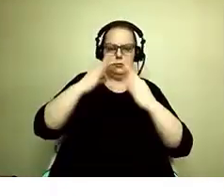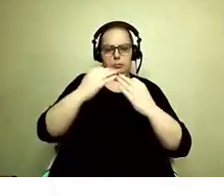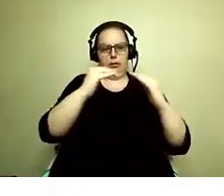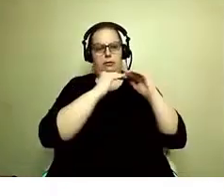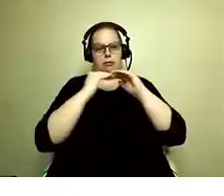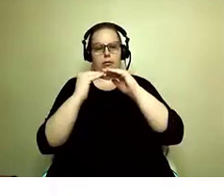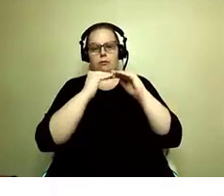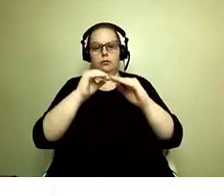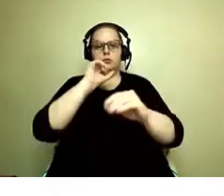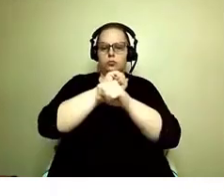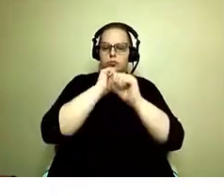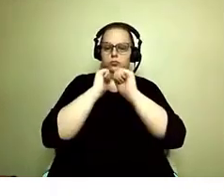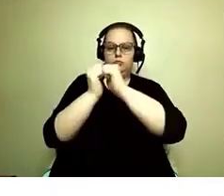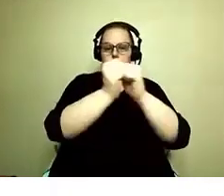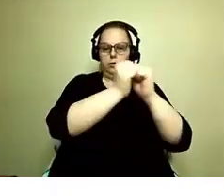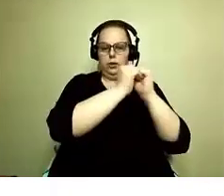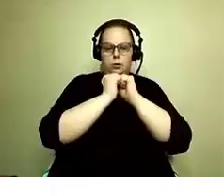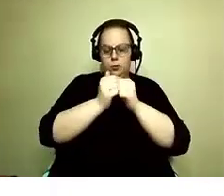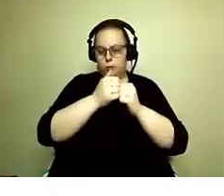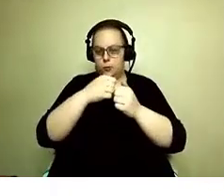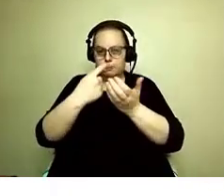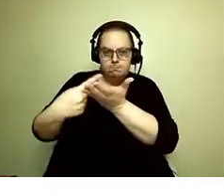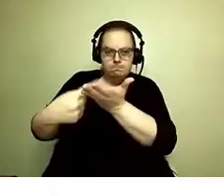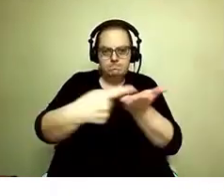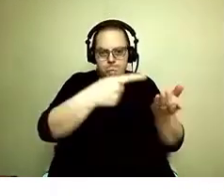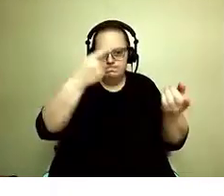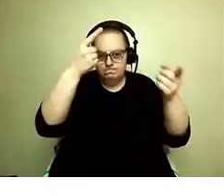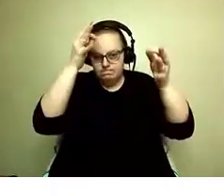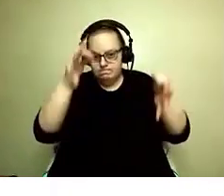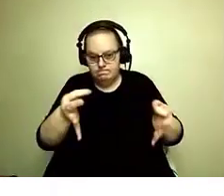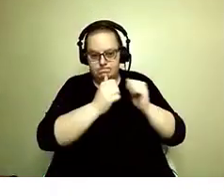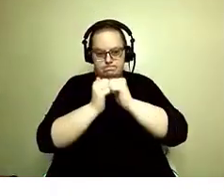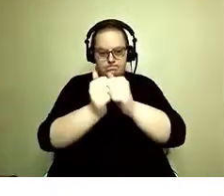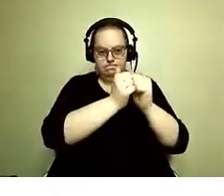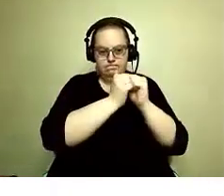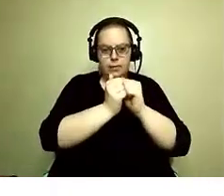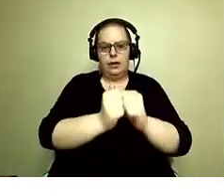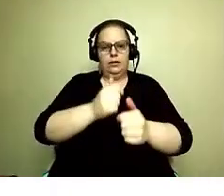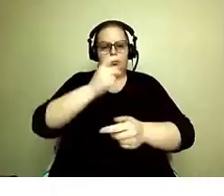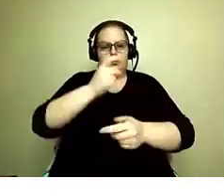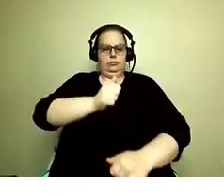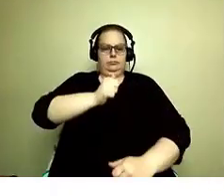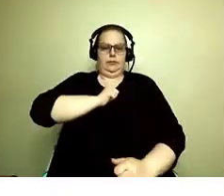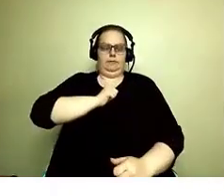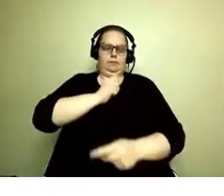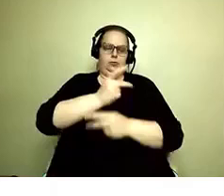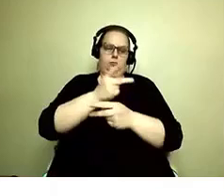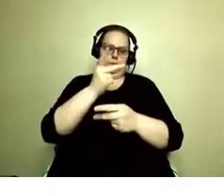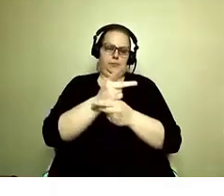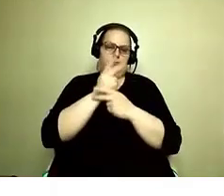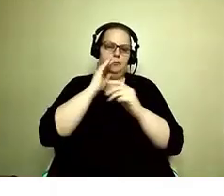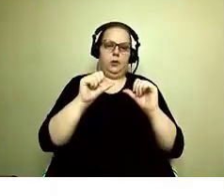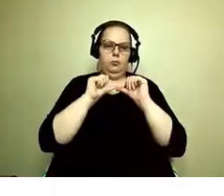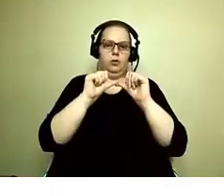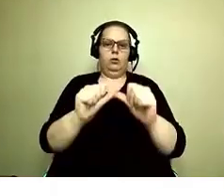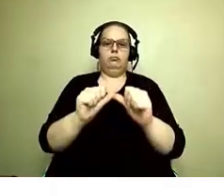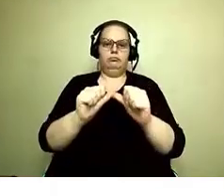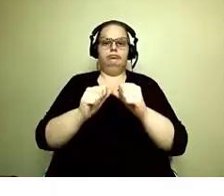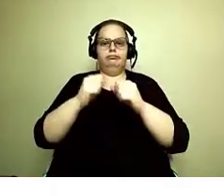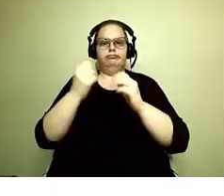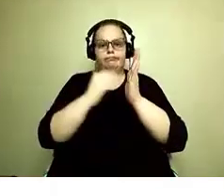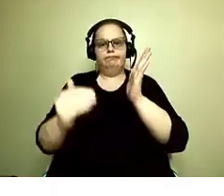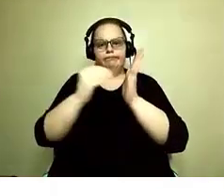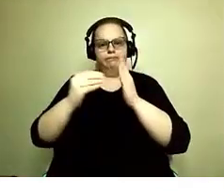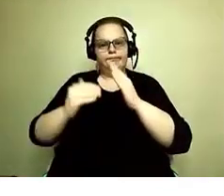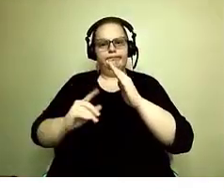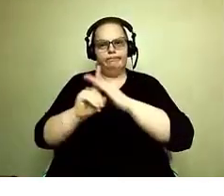family needs, and continue to take care of ourselves. This is a message we will be carrying throughout our professional learning series on comprehensive special